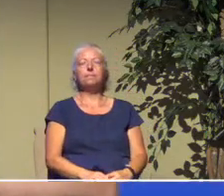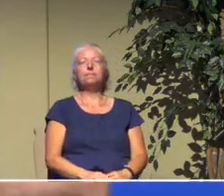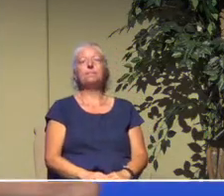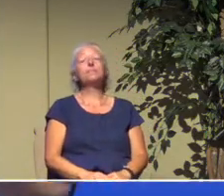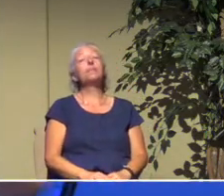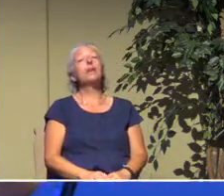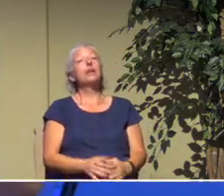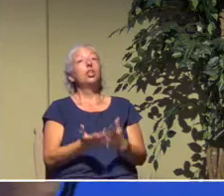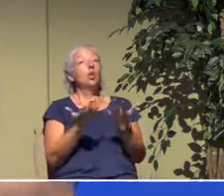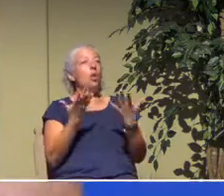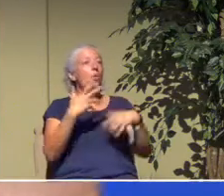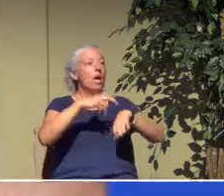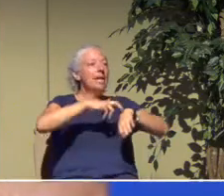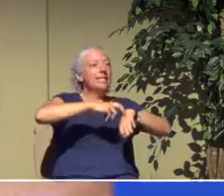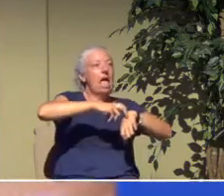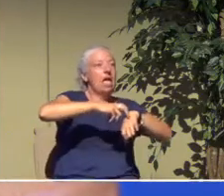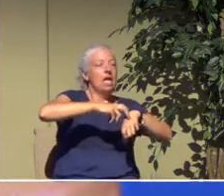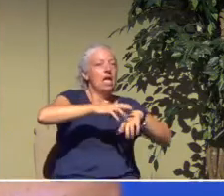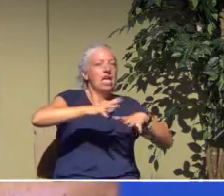So, anxiety.